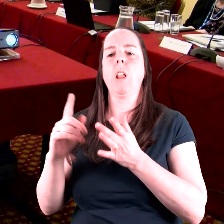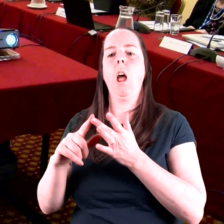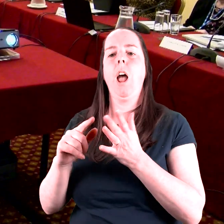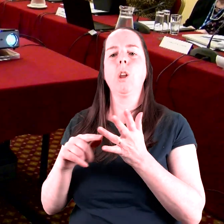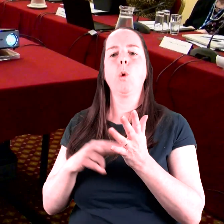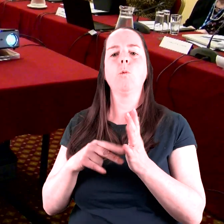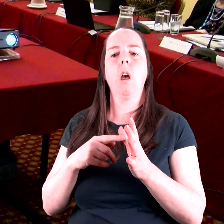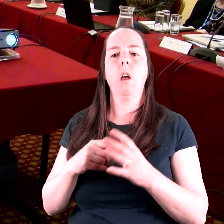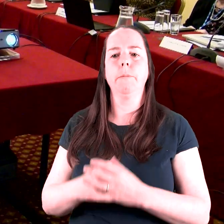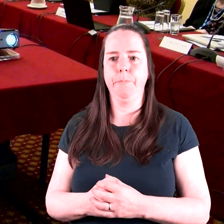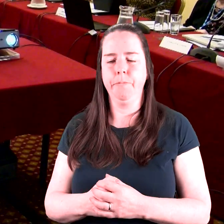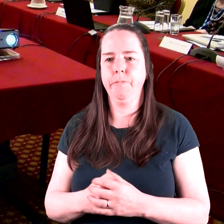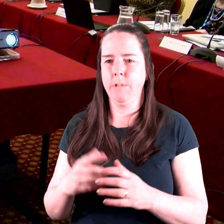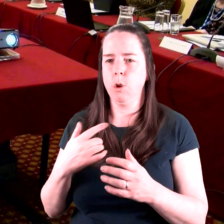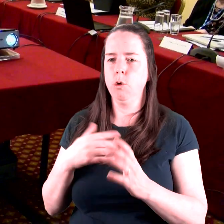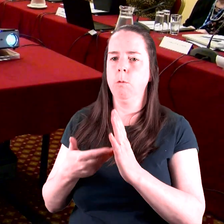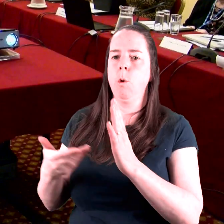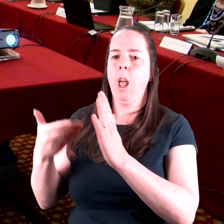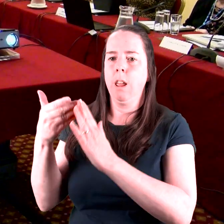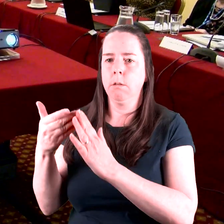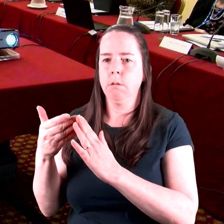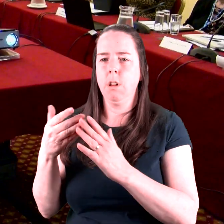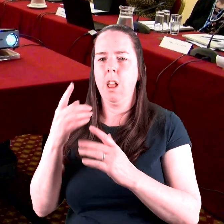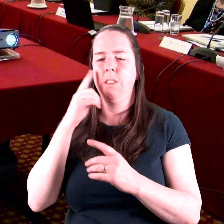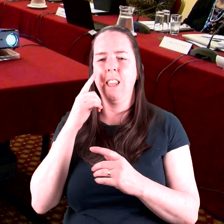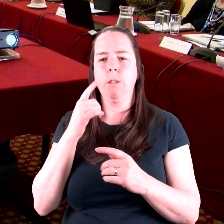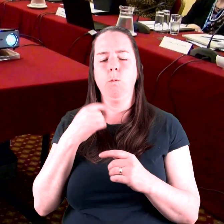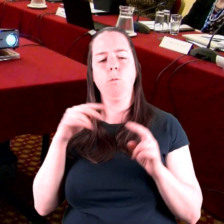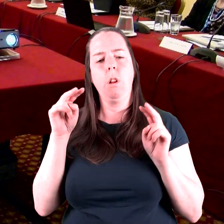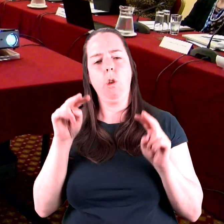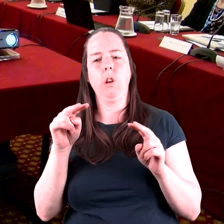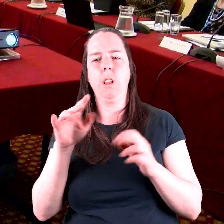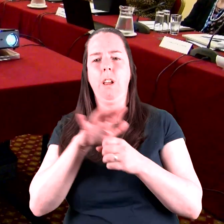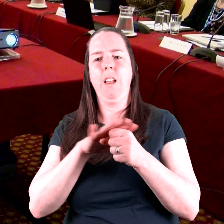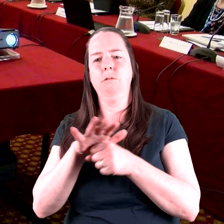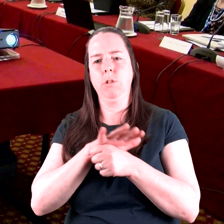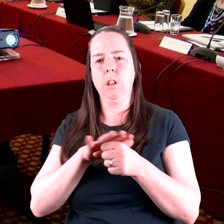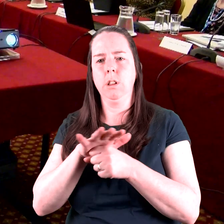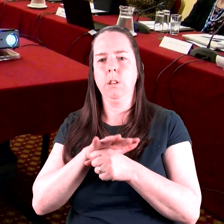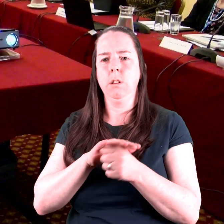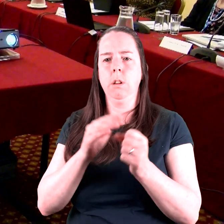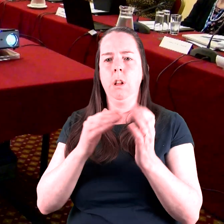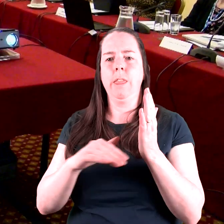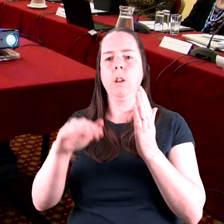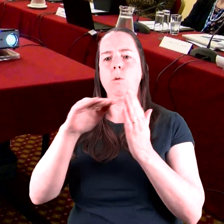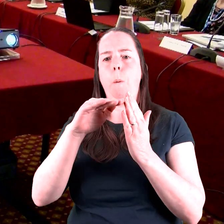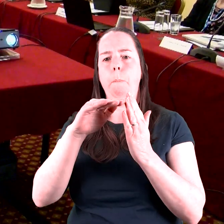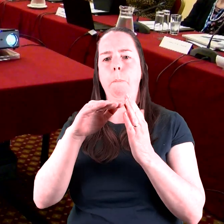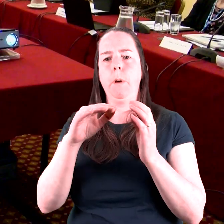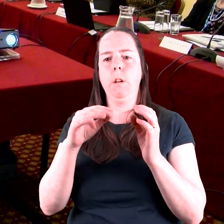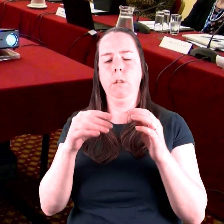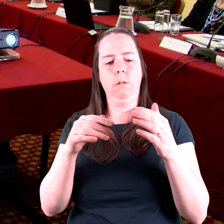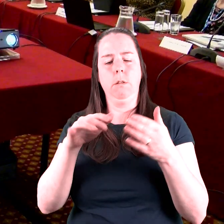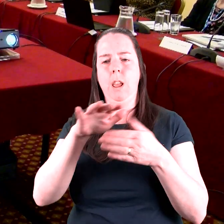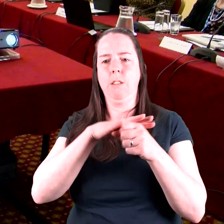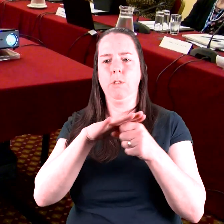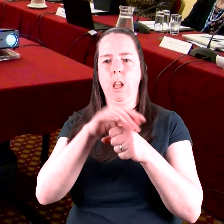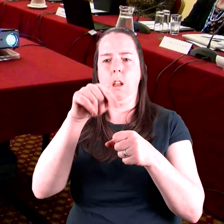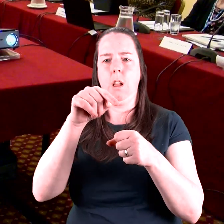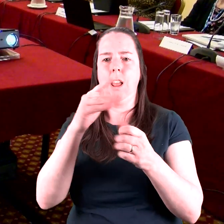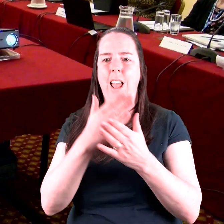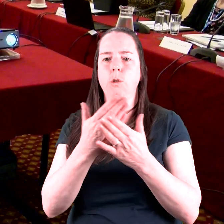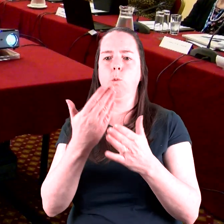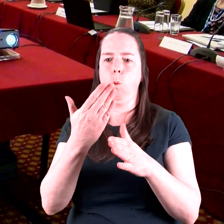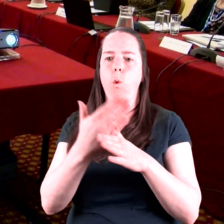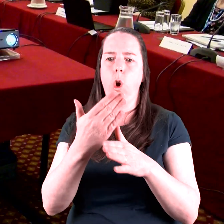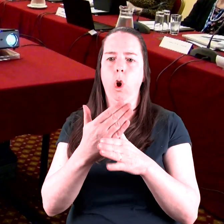to Iona. And just to add to that, I think when we look at the areas in the top box, the actual work that will be